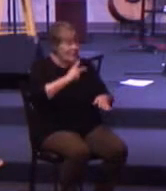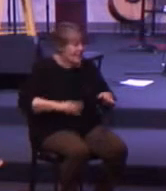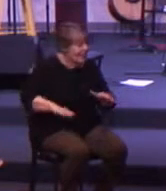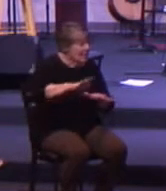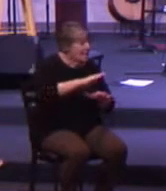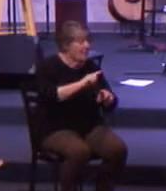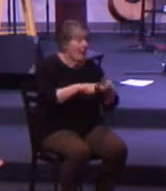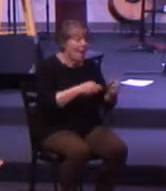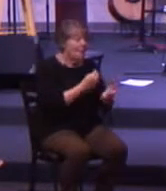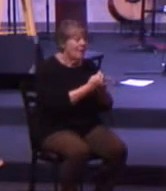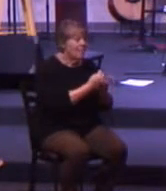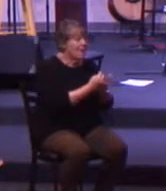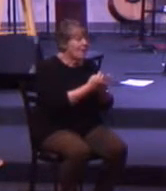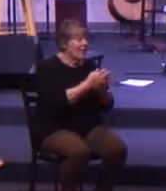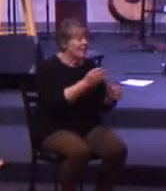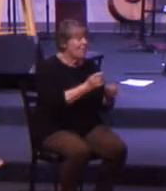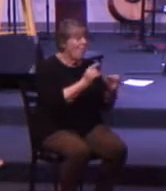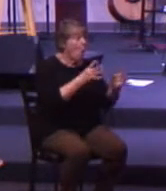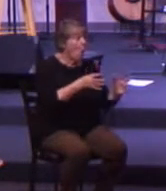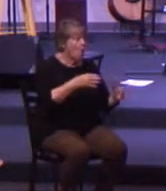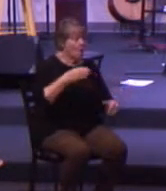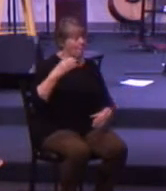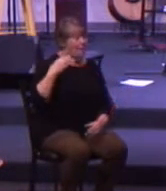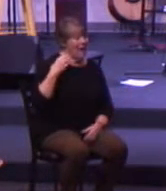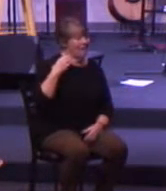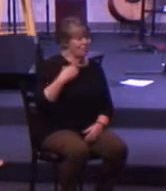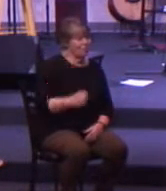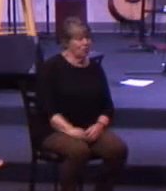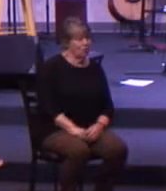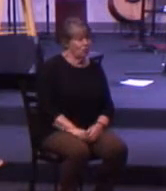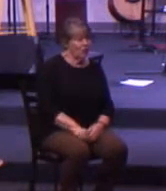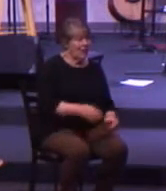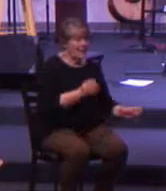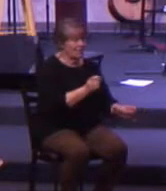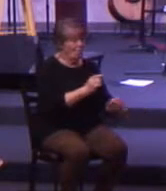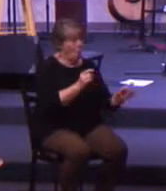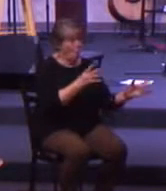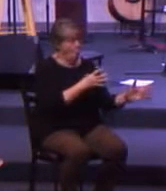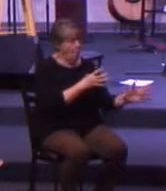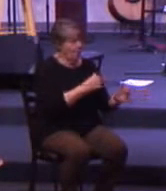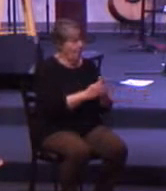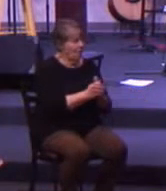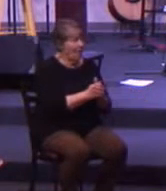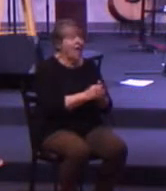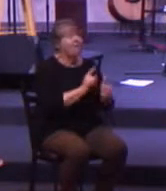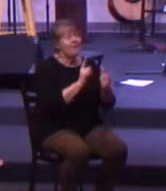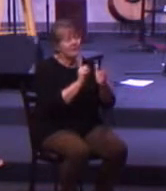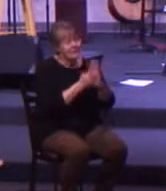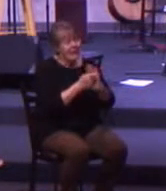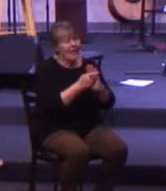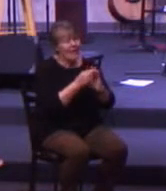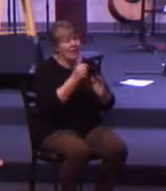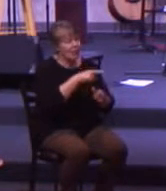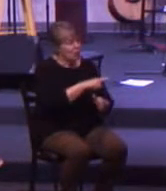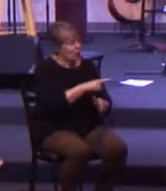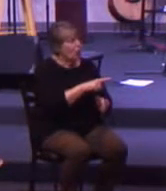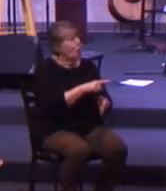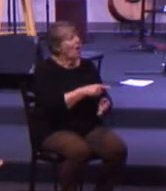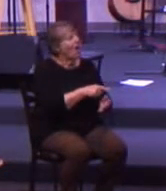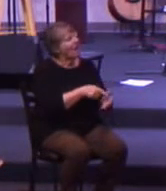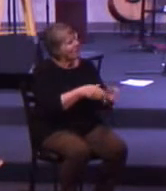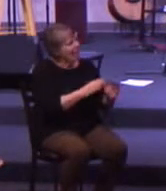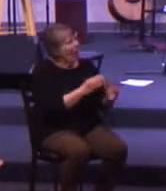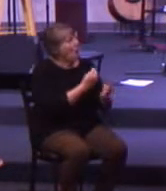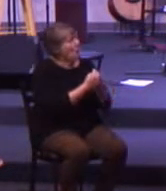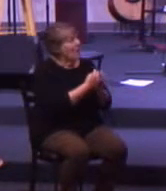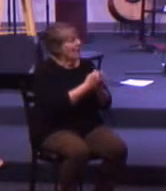master. Just terrible. Because the moment you let it become your master, then you don't get money to use